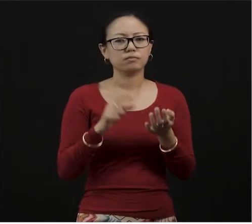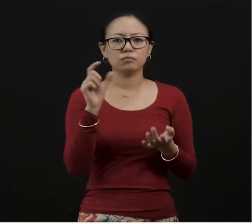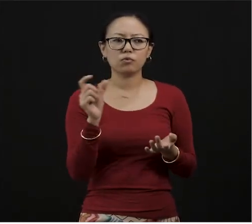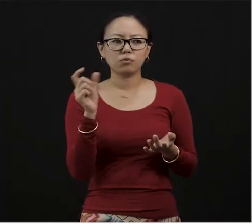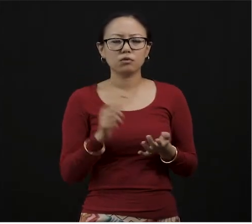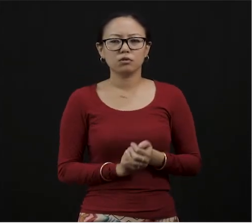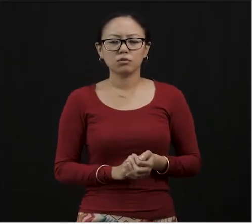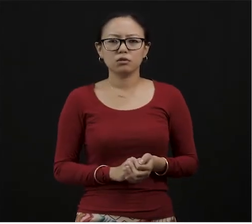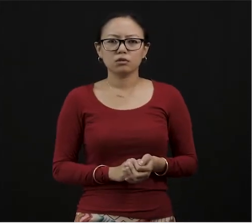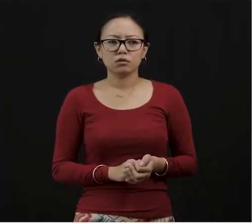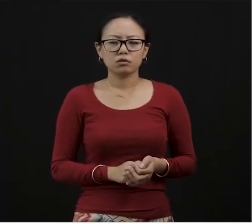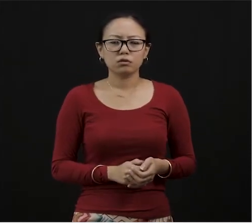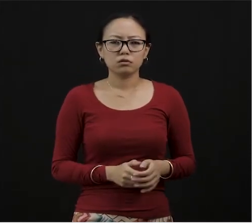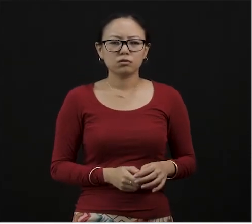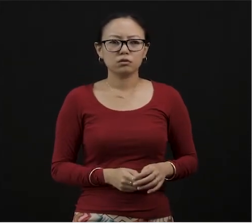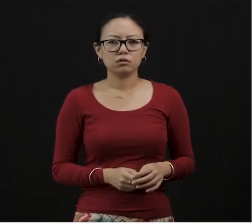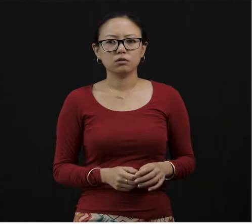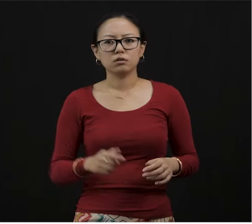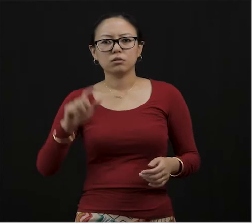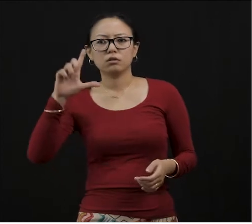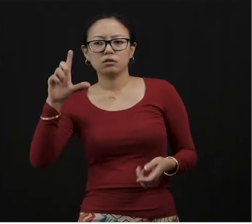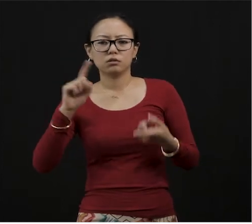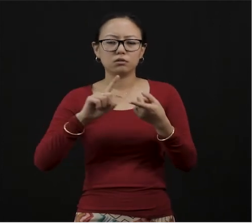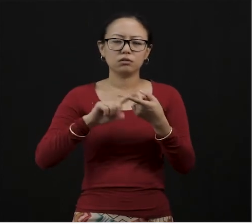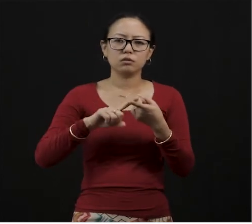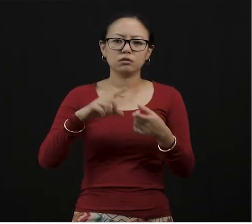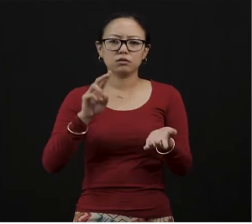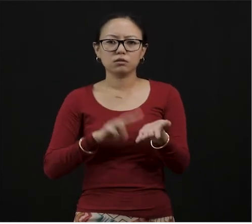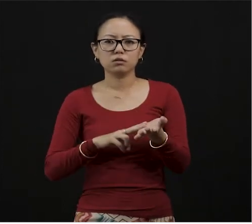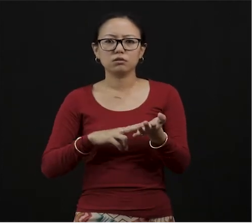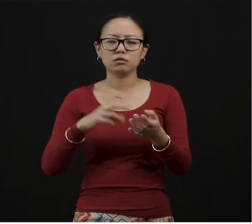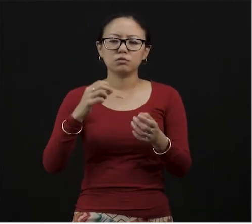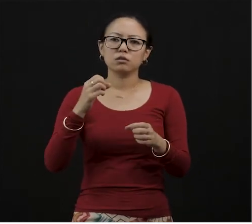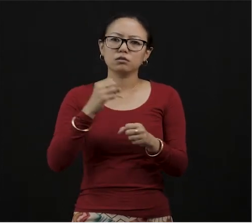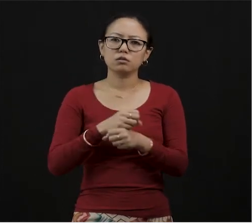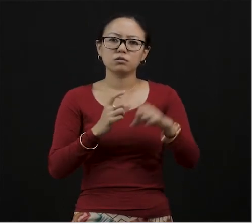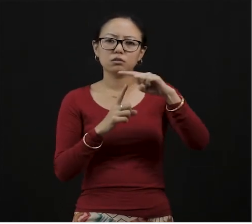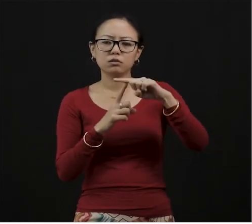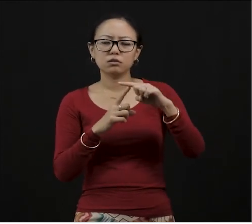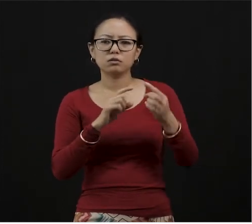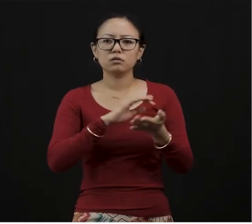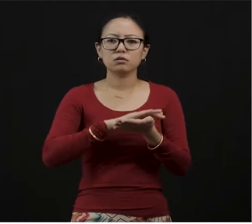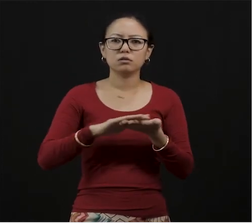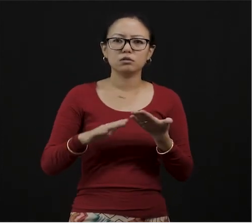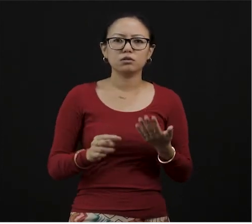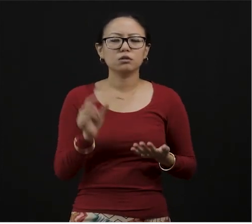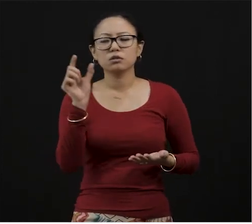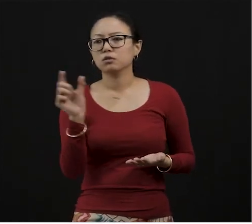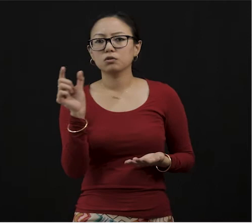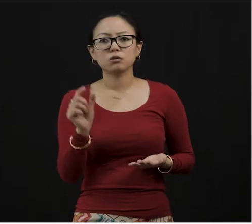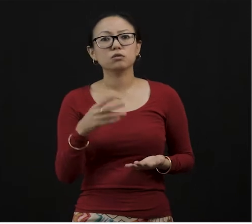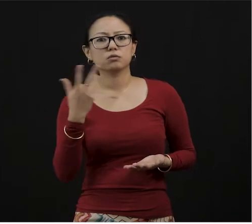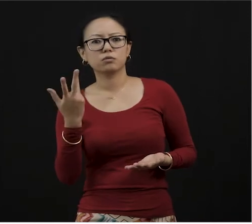this length? We use this length to measure the height or length. Right? How long, how tall, or how